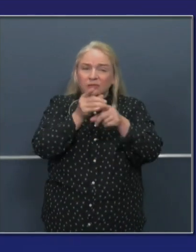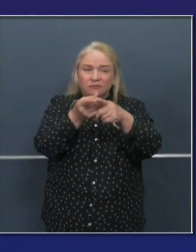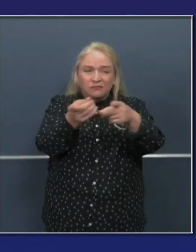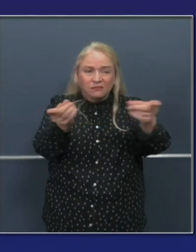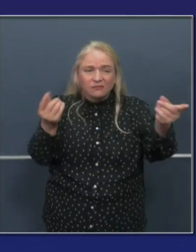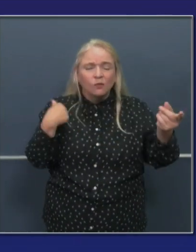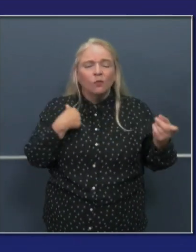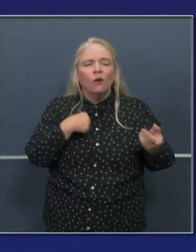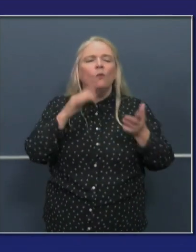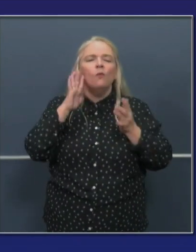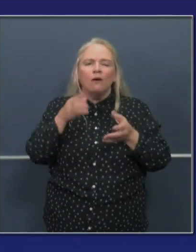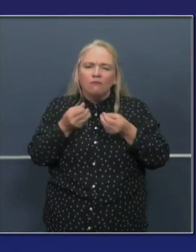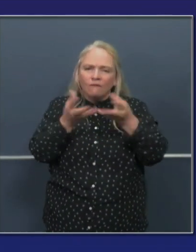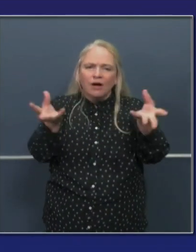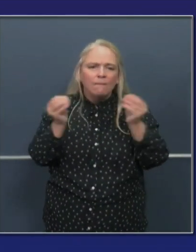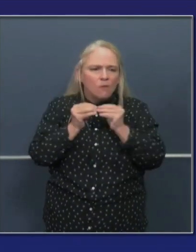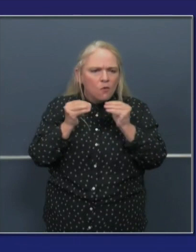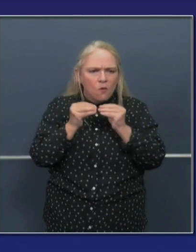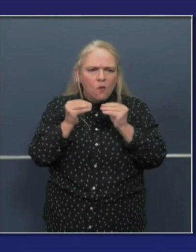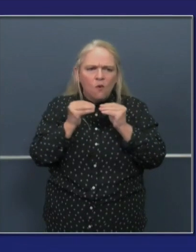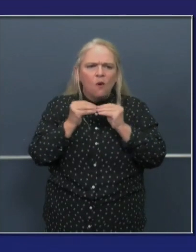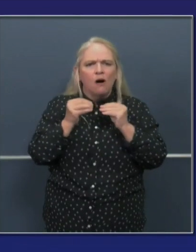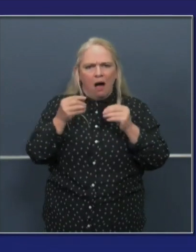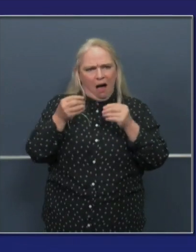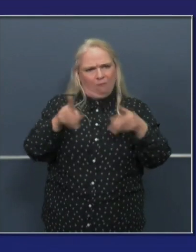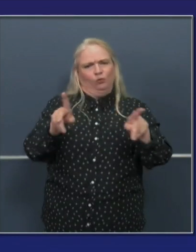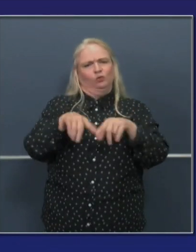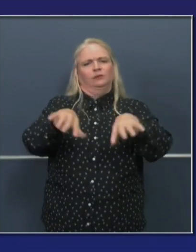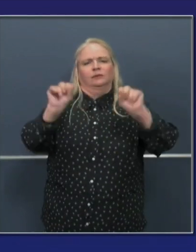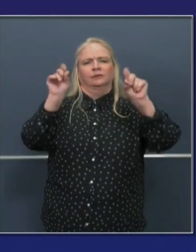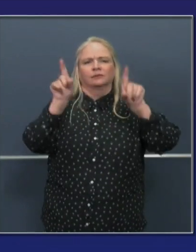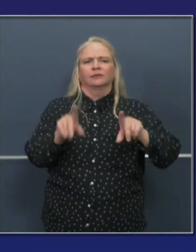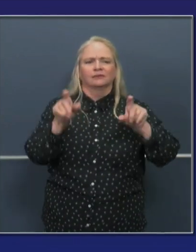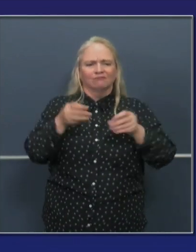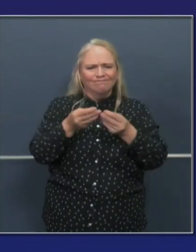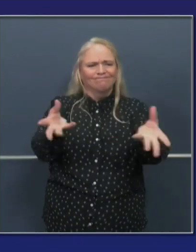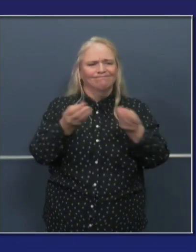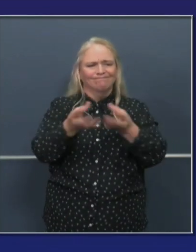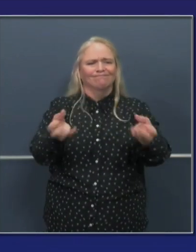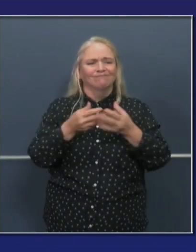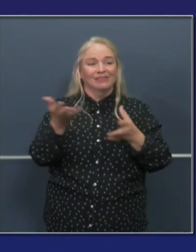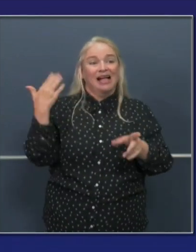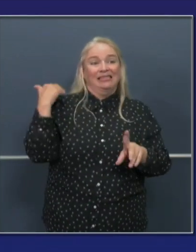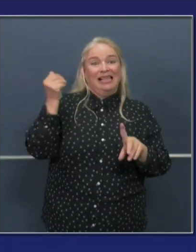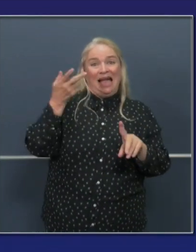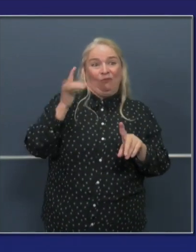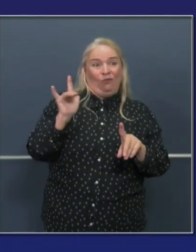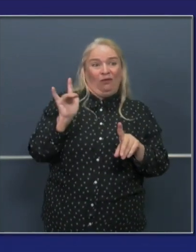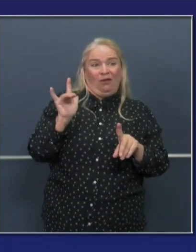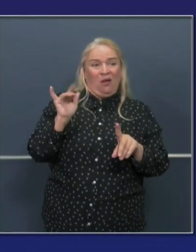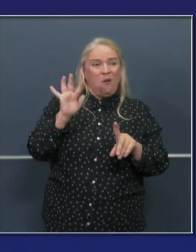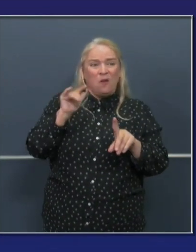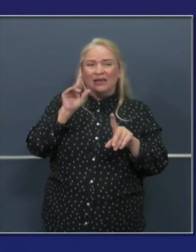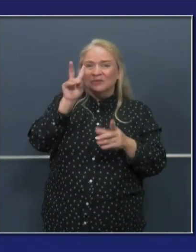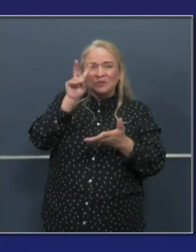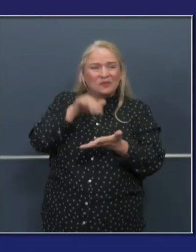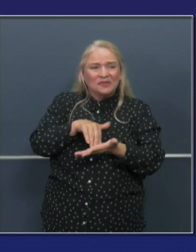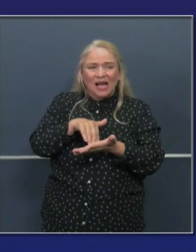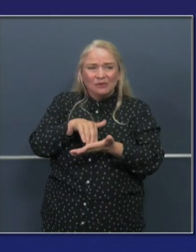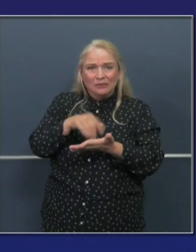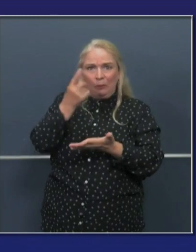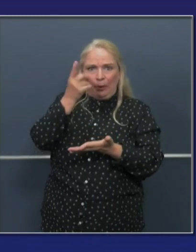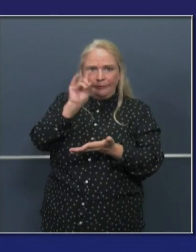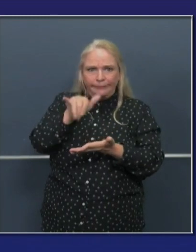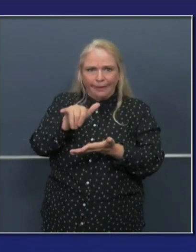think it was 90 or so days ago. In fact, in April, we were testing about 2,000 people a day. I'll repeat that. We were